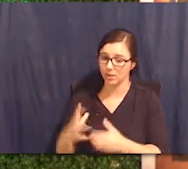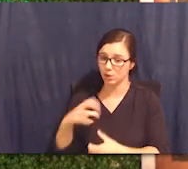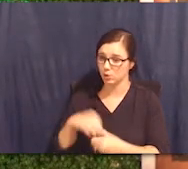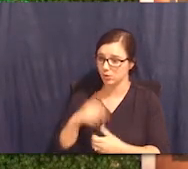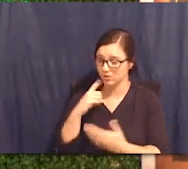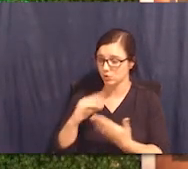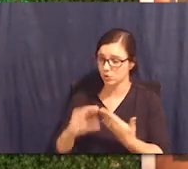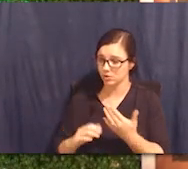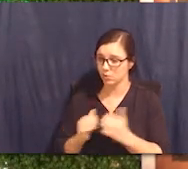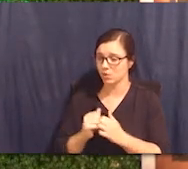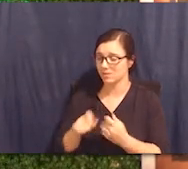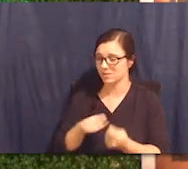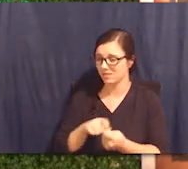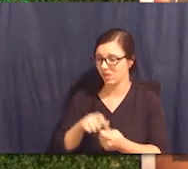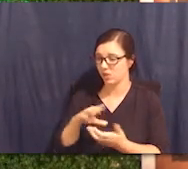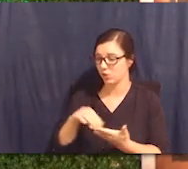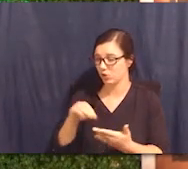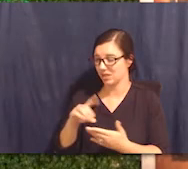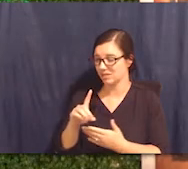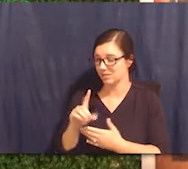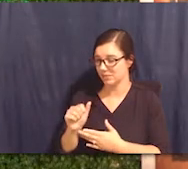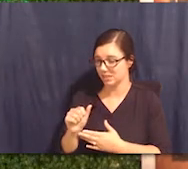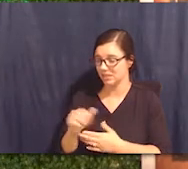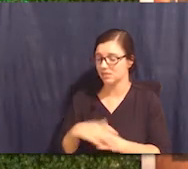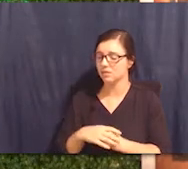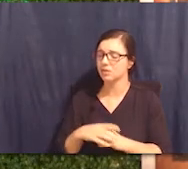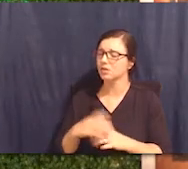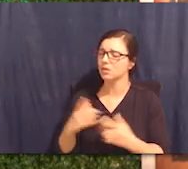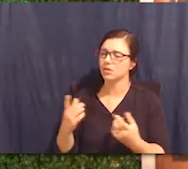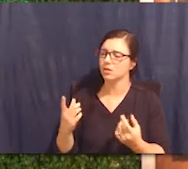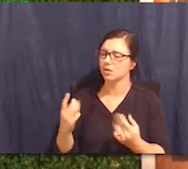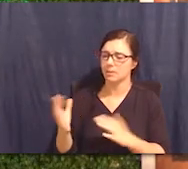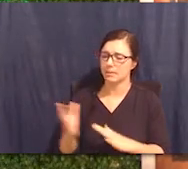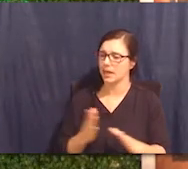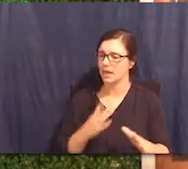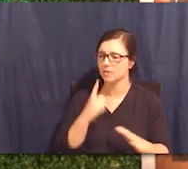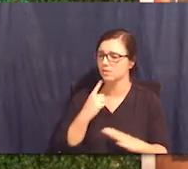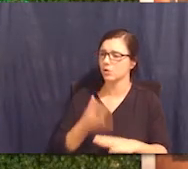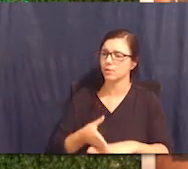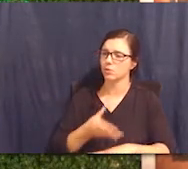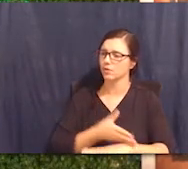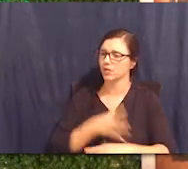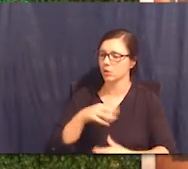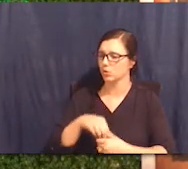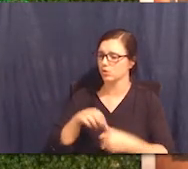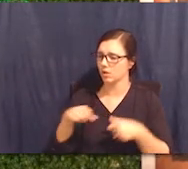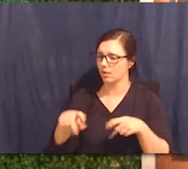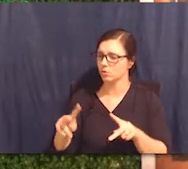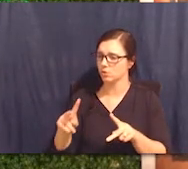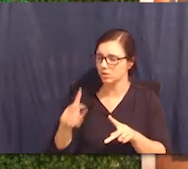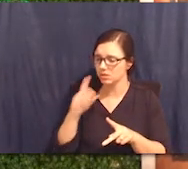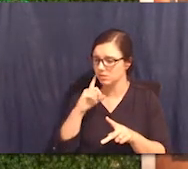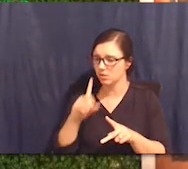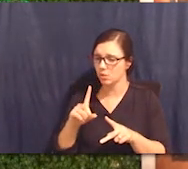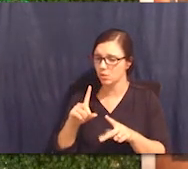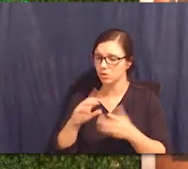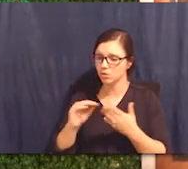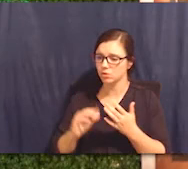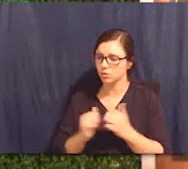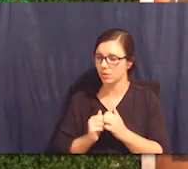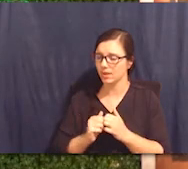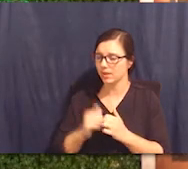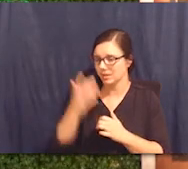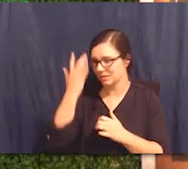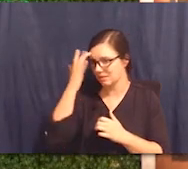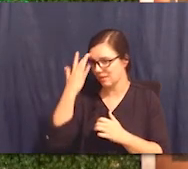for students with specific learning disabilities, but what are your plans to improve inclusion opportunities for students